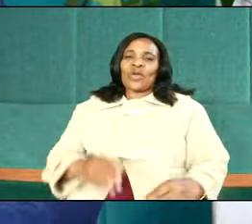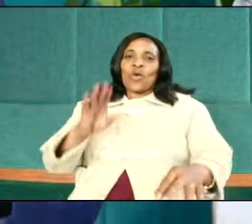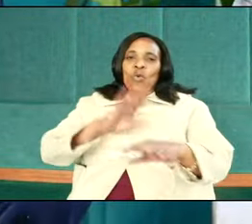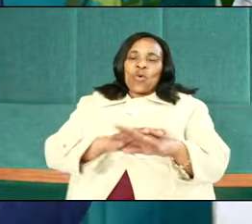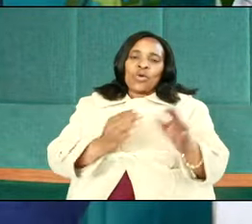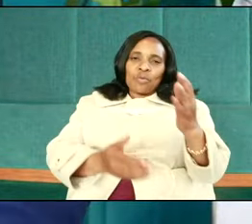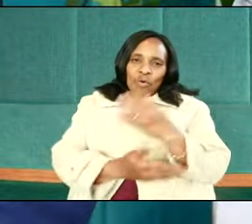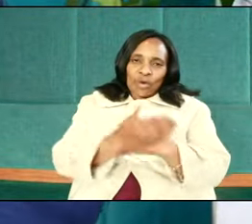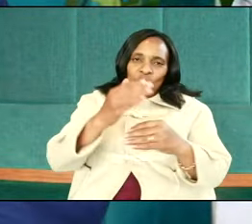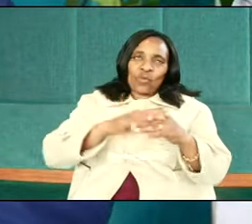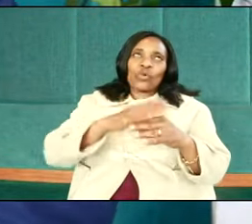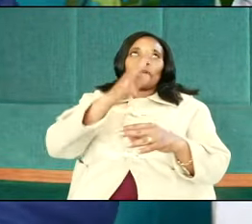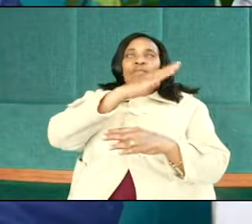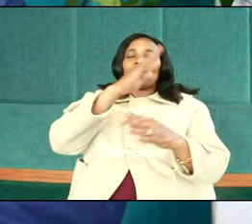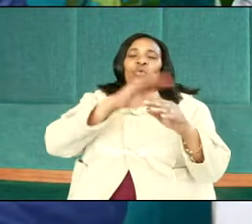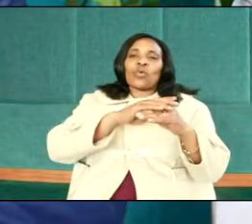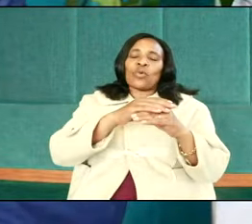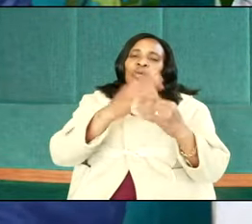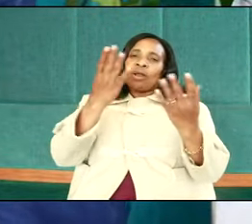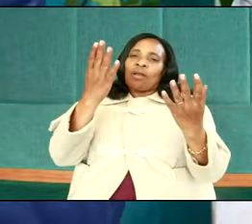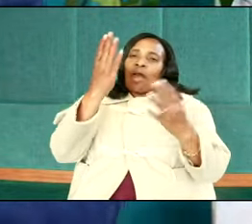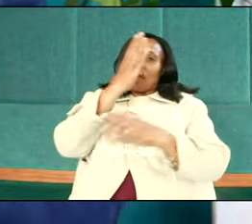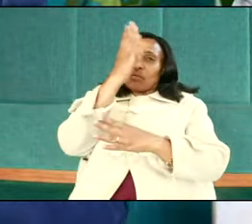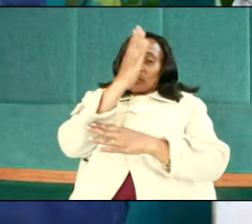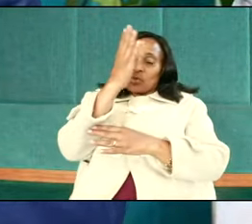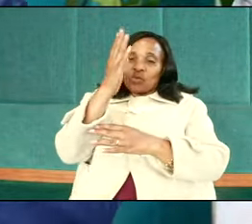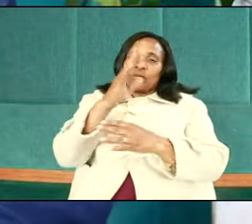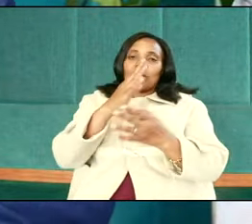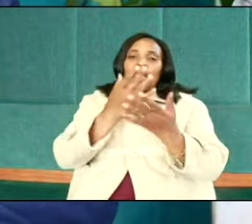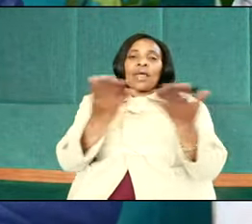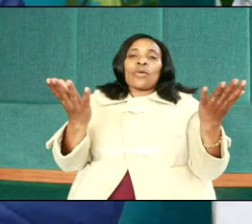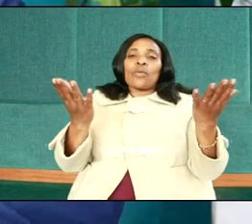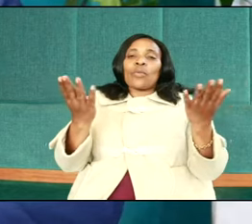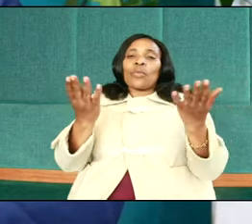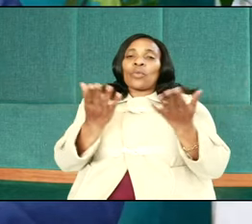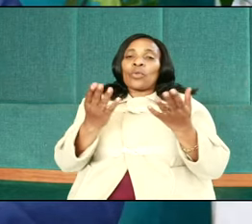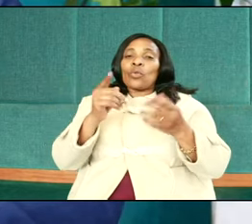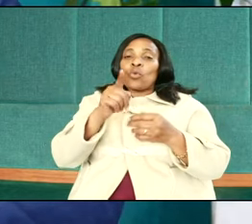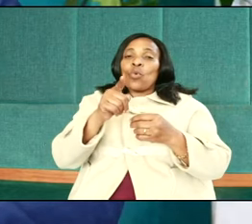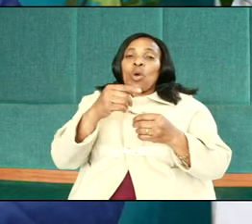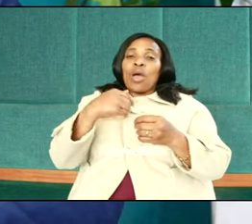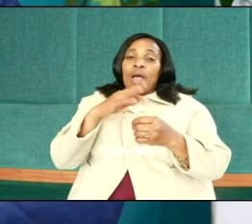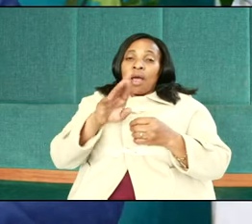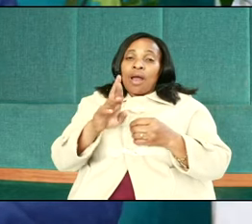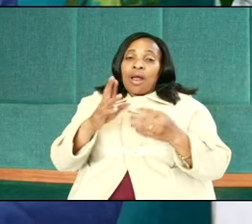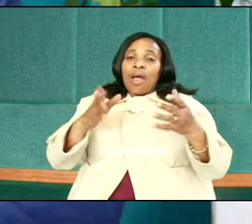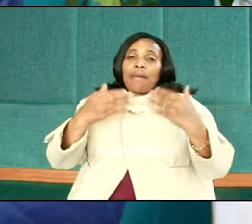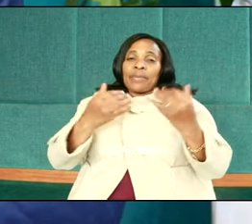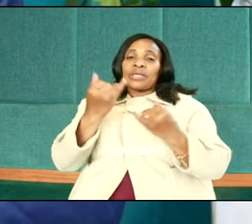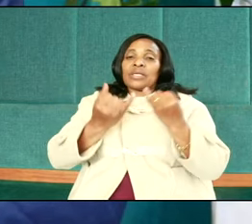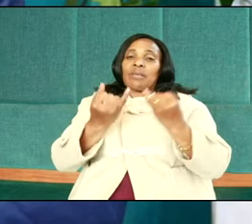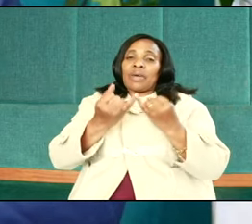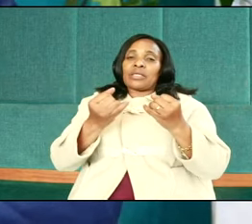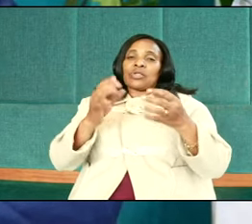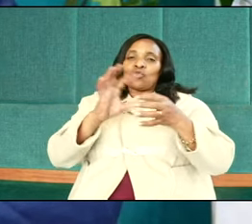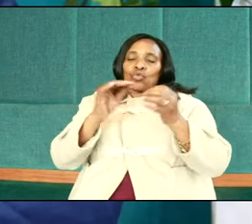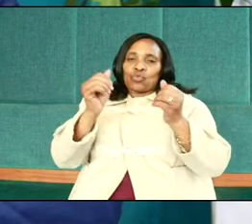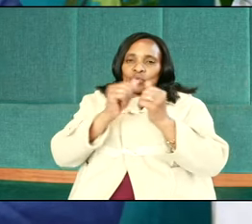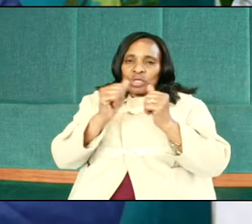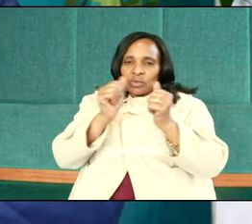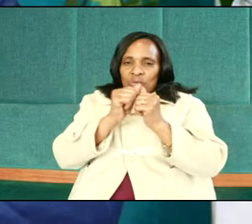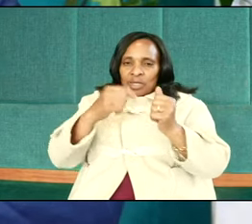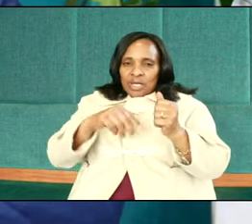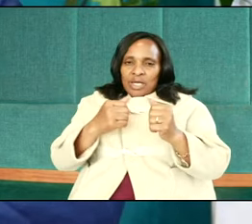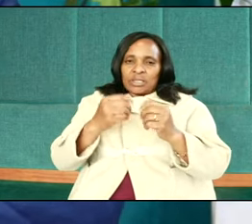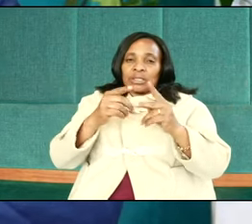Good morning, good evening, good afternoon, wherever you are. Happy Sabbath. Oh, it's a joy to have you here together with us as we begin a